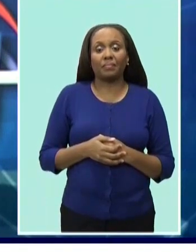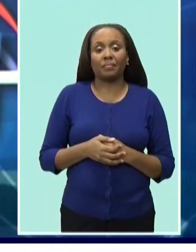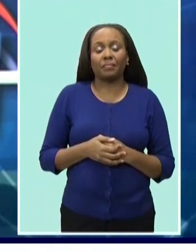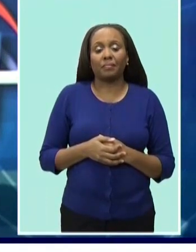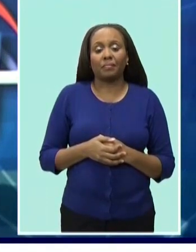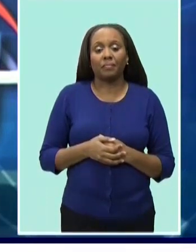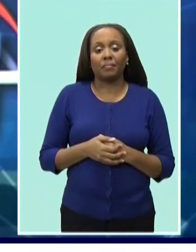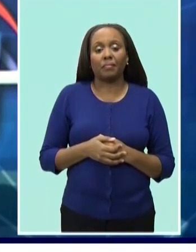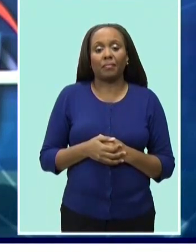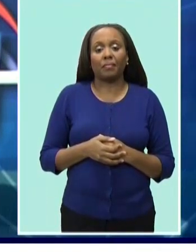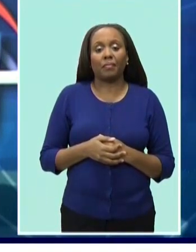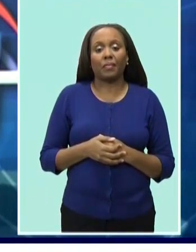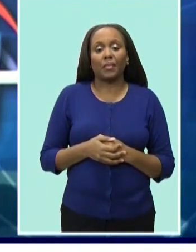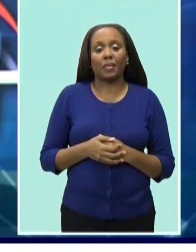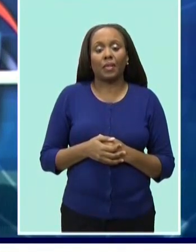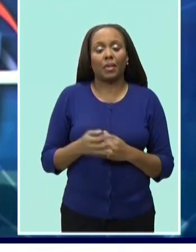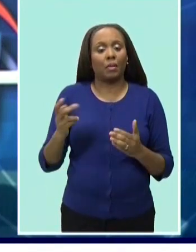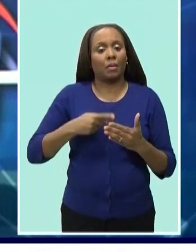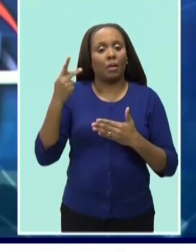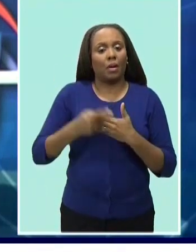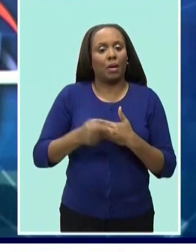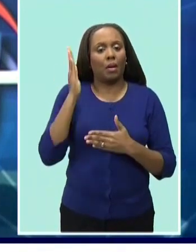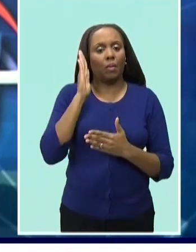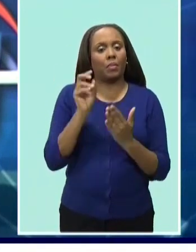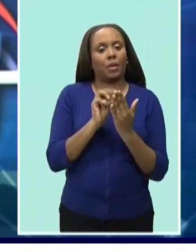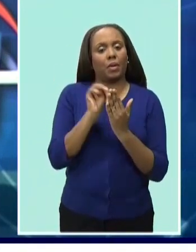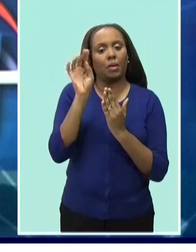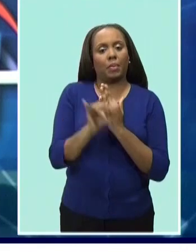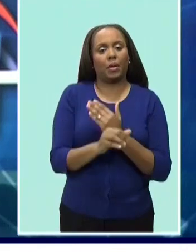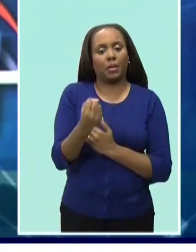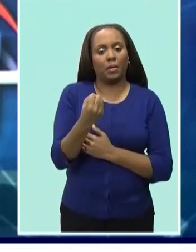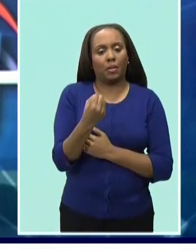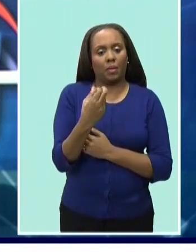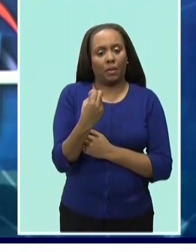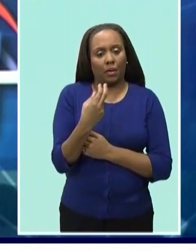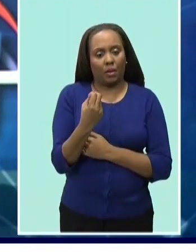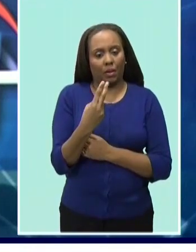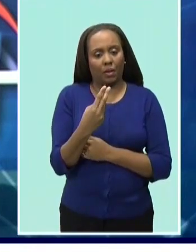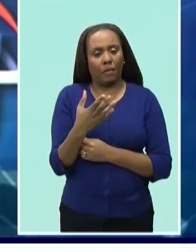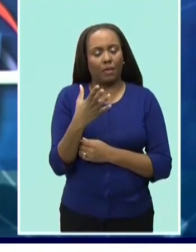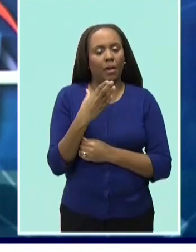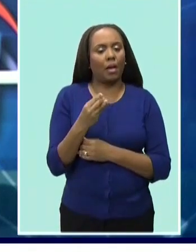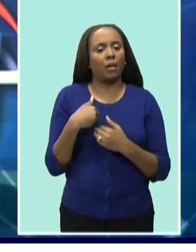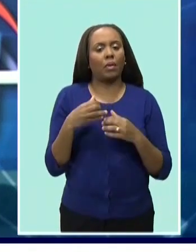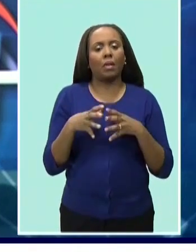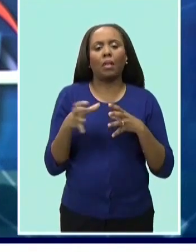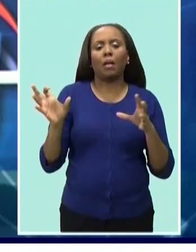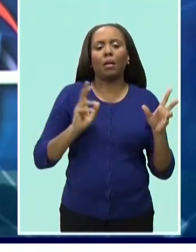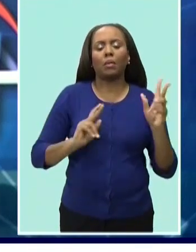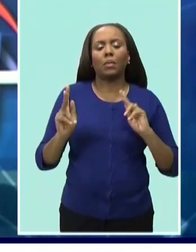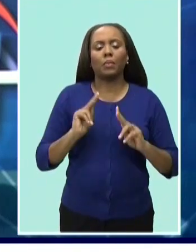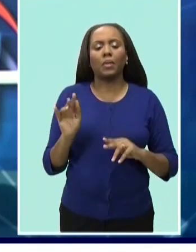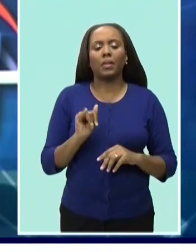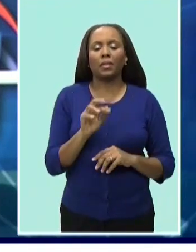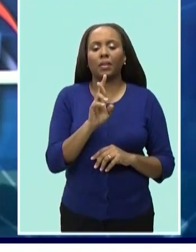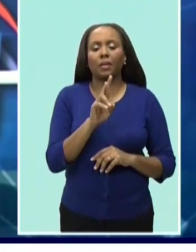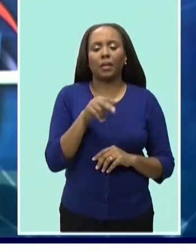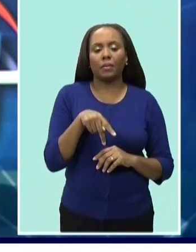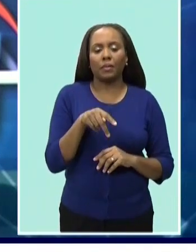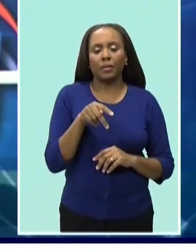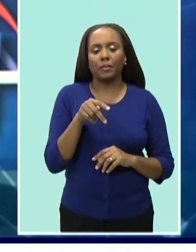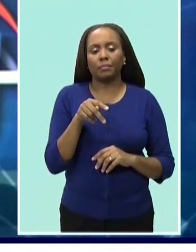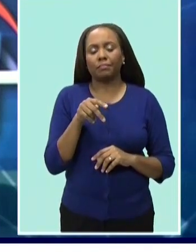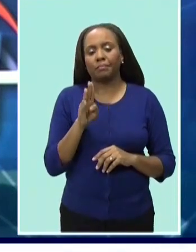And Mom, This One's For You will come off on May 12th at the Lloyd Erskine Sandiford Centre and features a star-studded lineup which includes Red Plastic